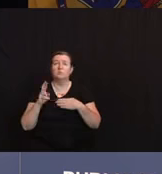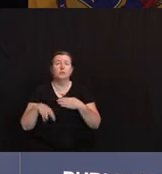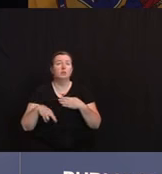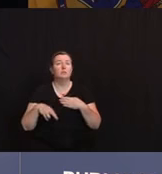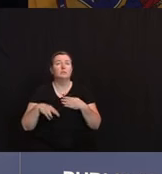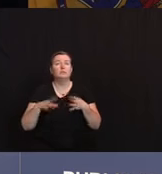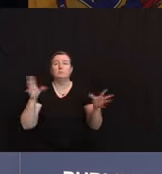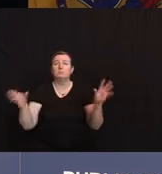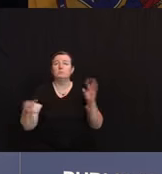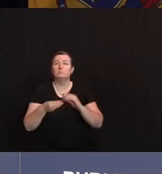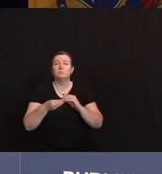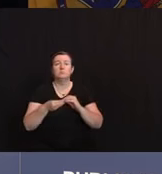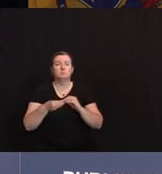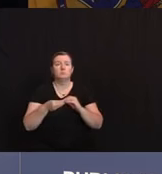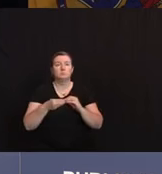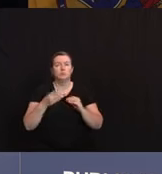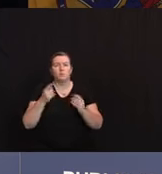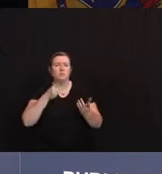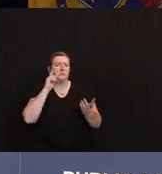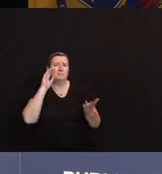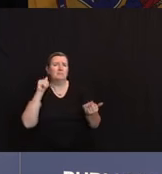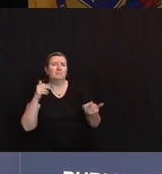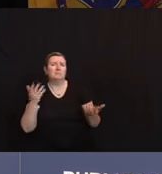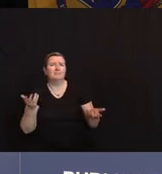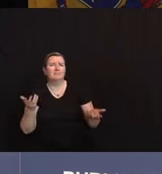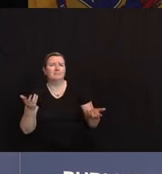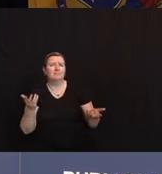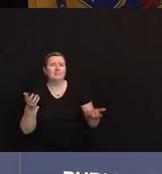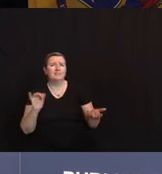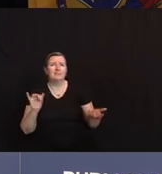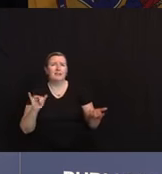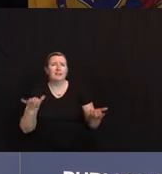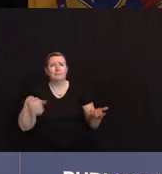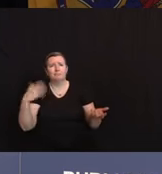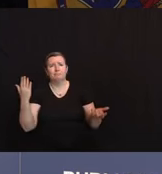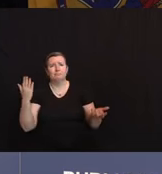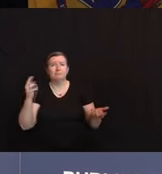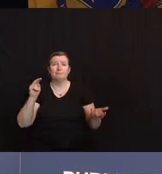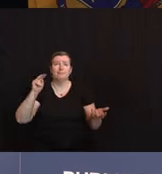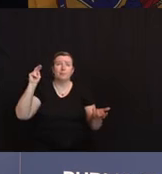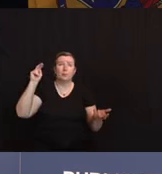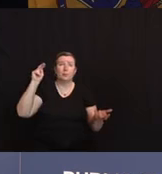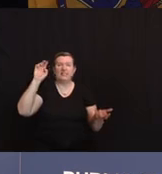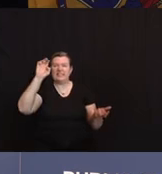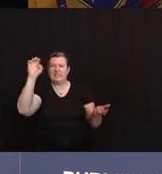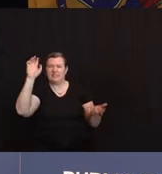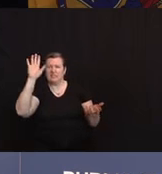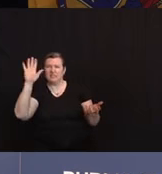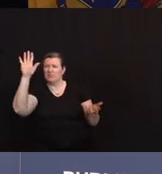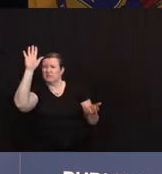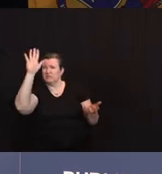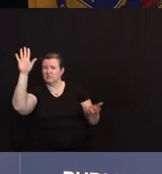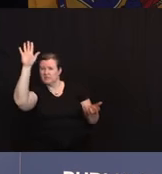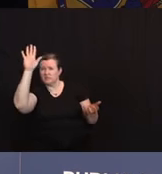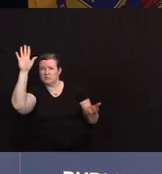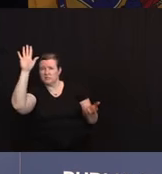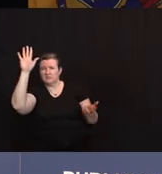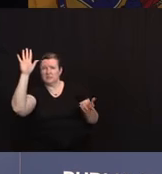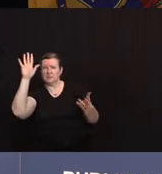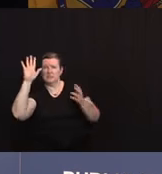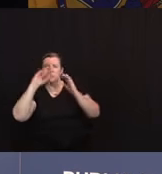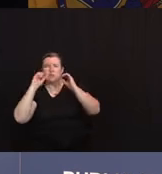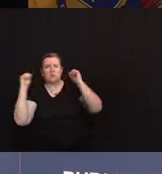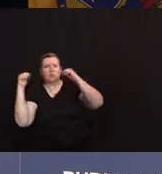kind of what you would expect, meaning those parts of the state which tended to be up in the north and the east and more densely packed and where we saw more cases of COVID in